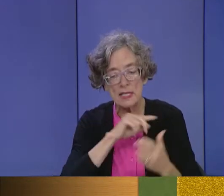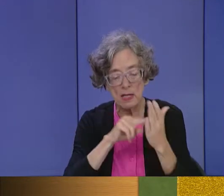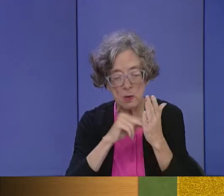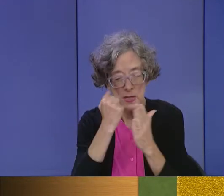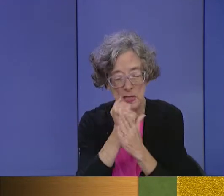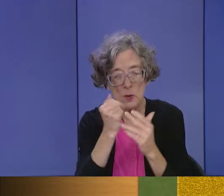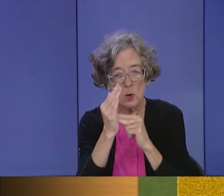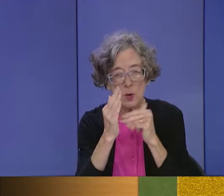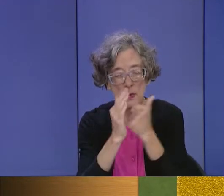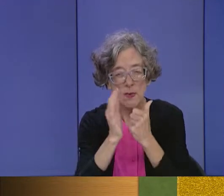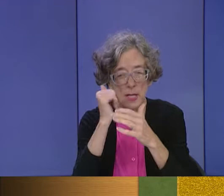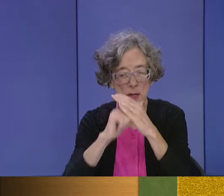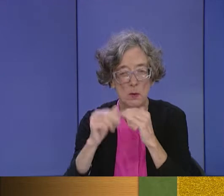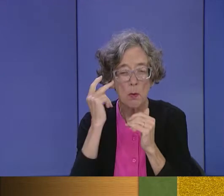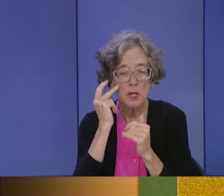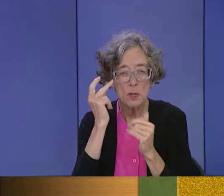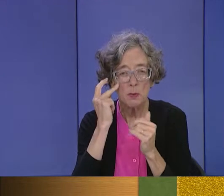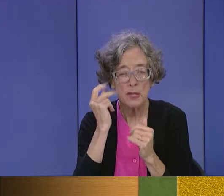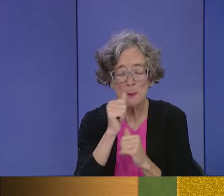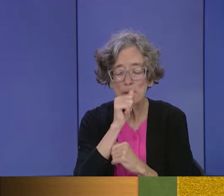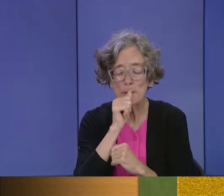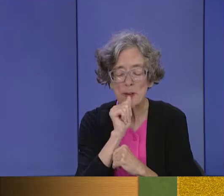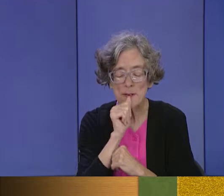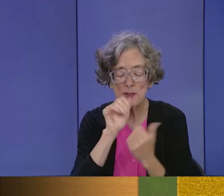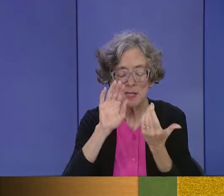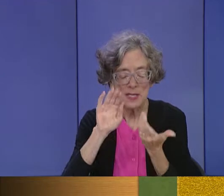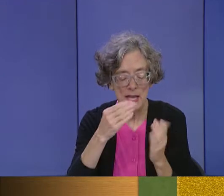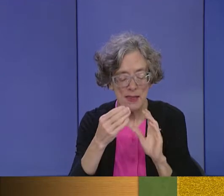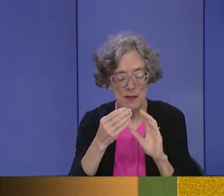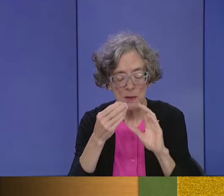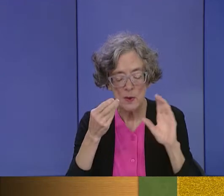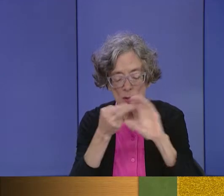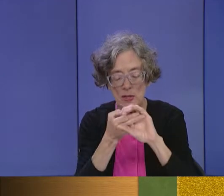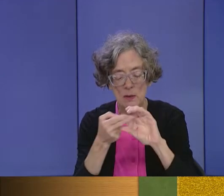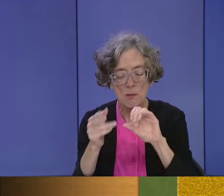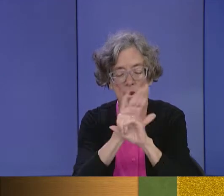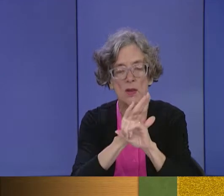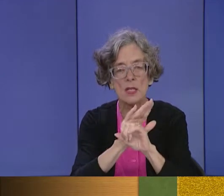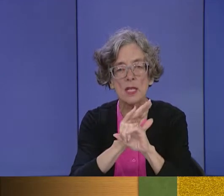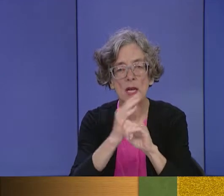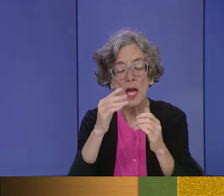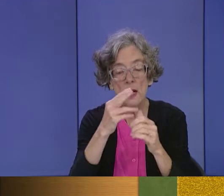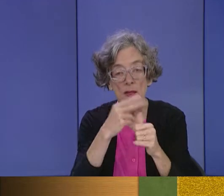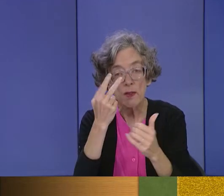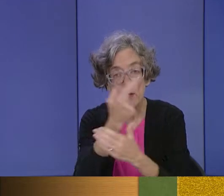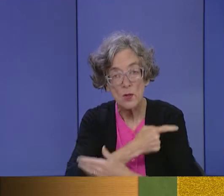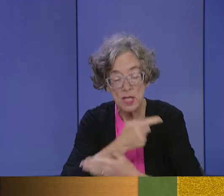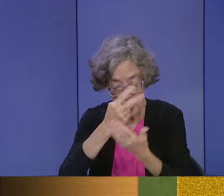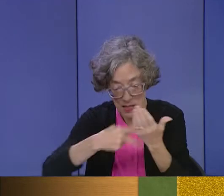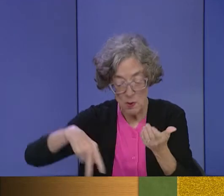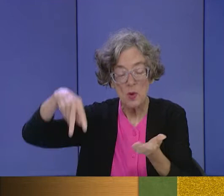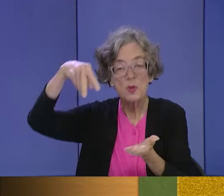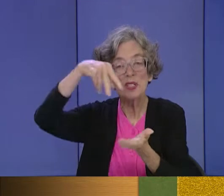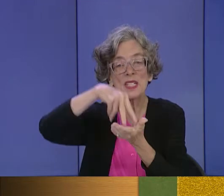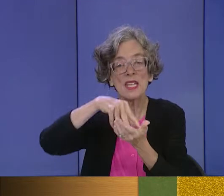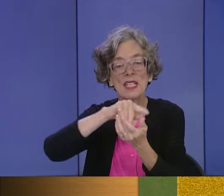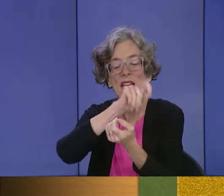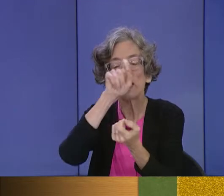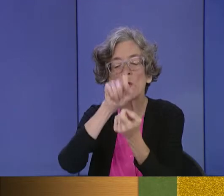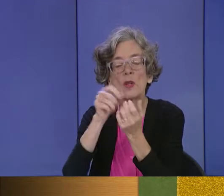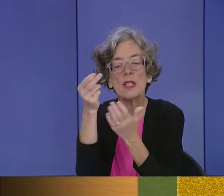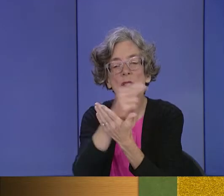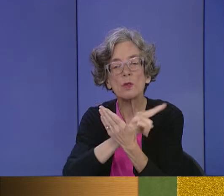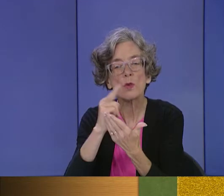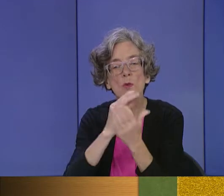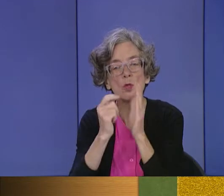was crucified under Pontius Pilate. He suffered death and was buried, and rose again on the third day in accordance